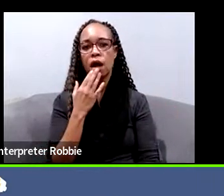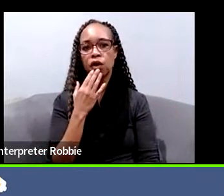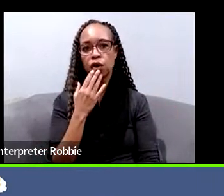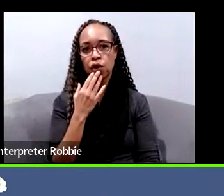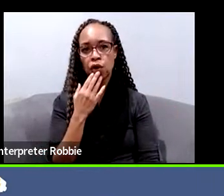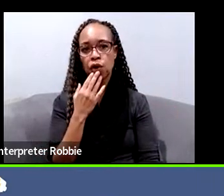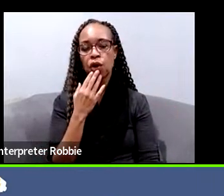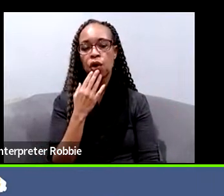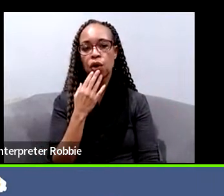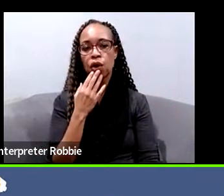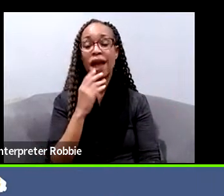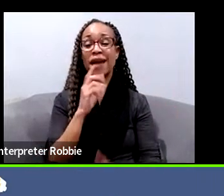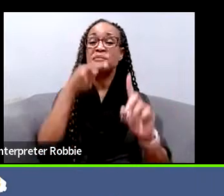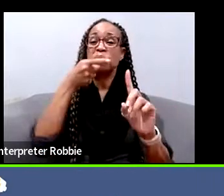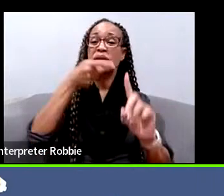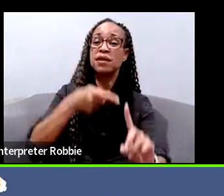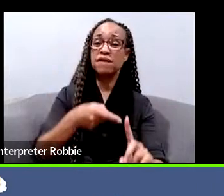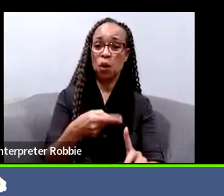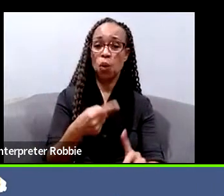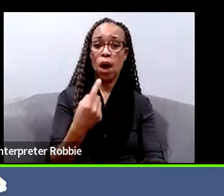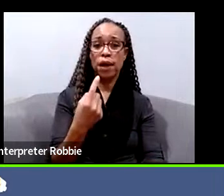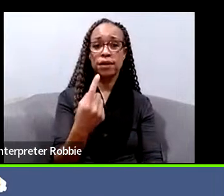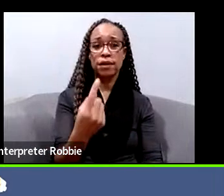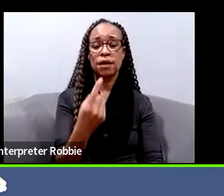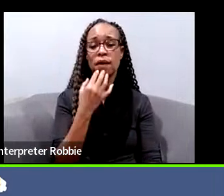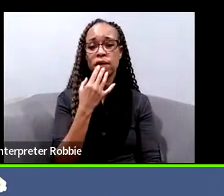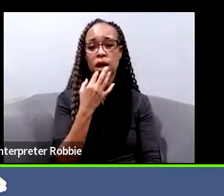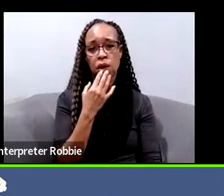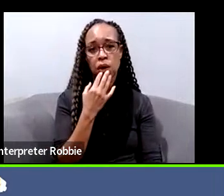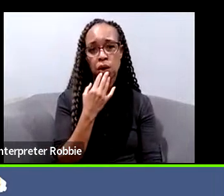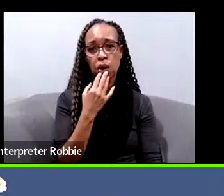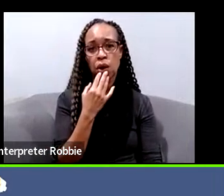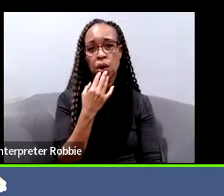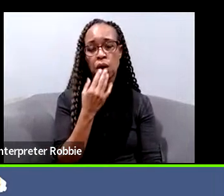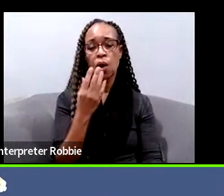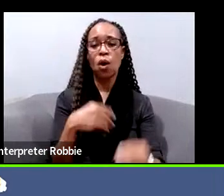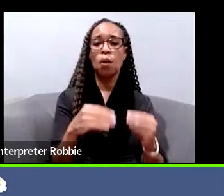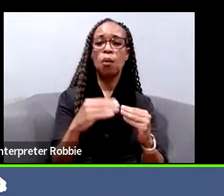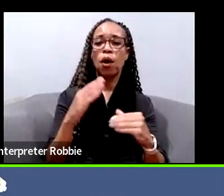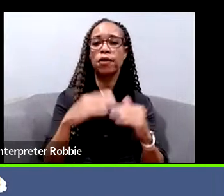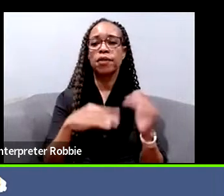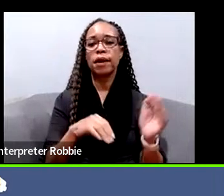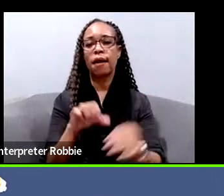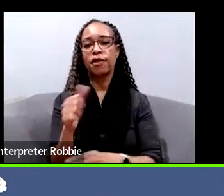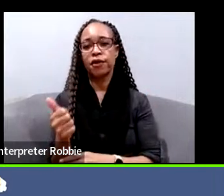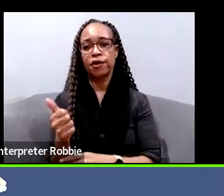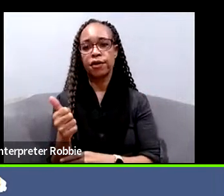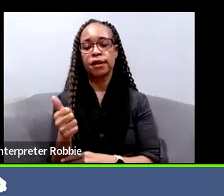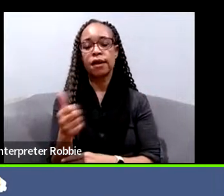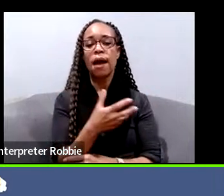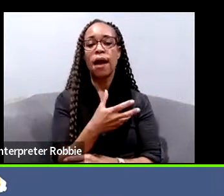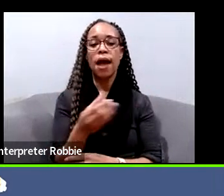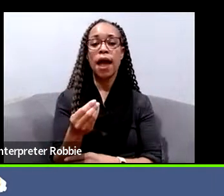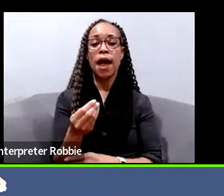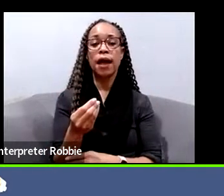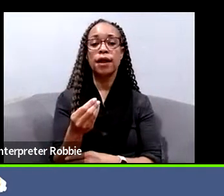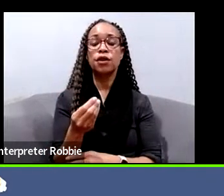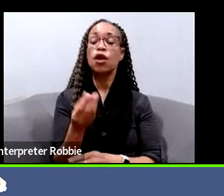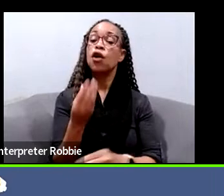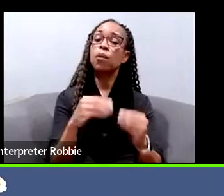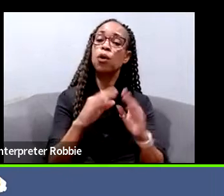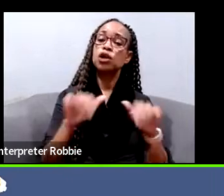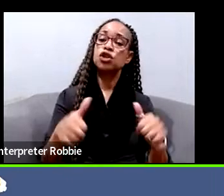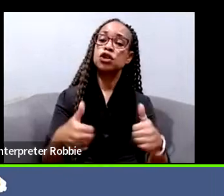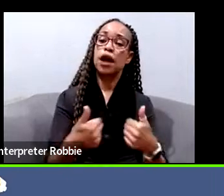certain communities of color much more so. And then the more challenging